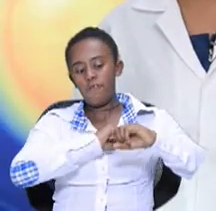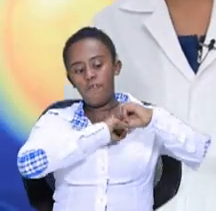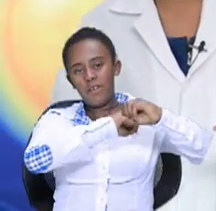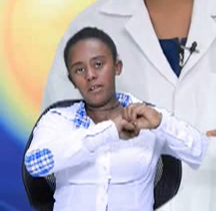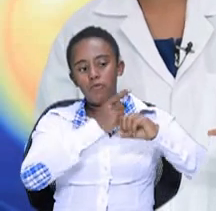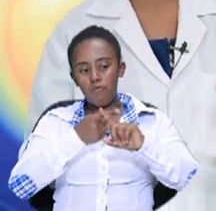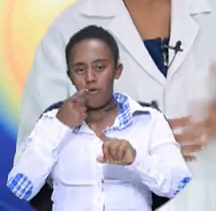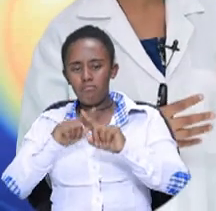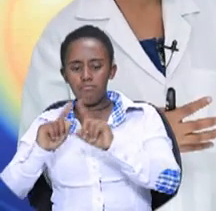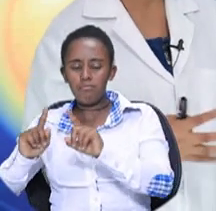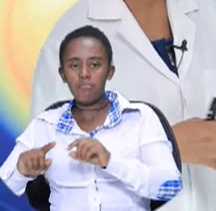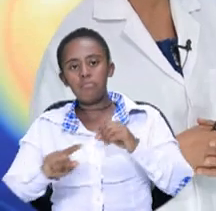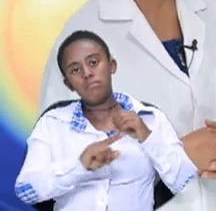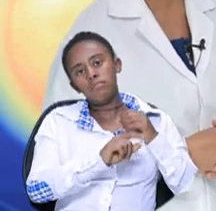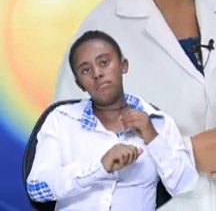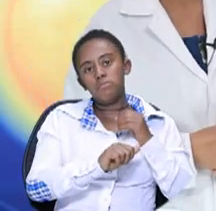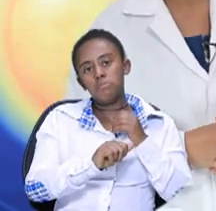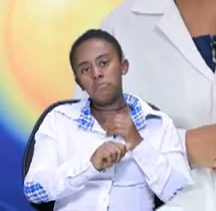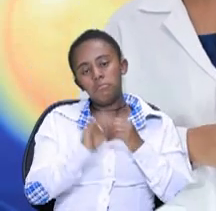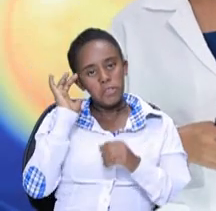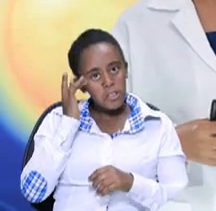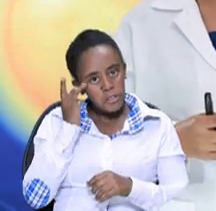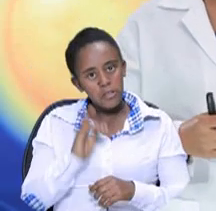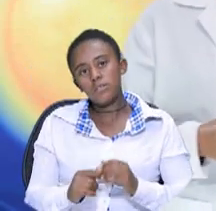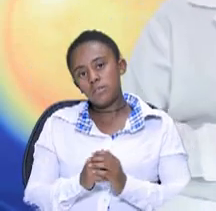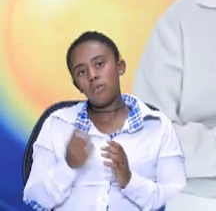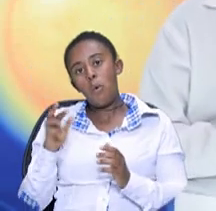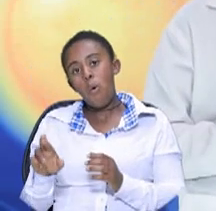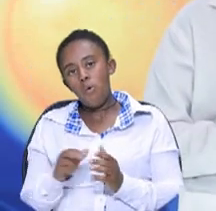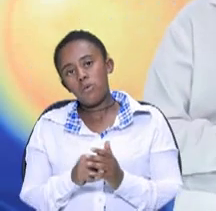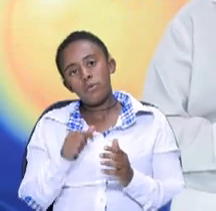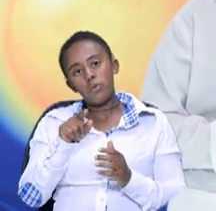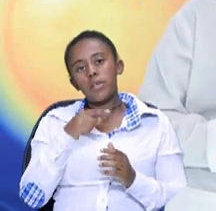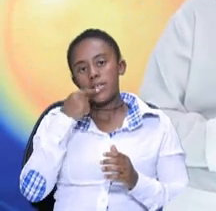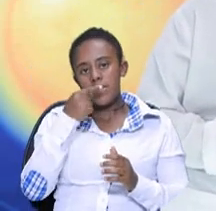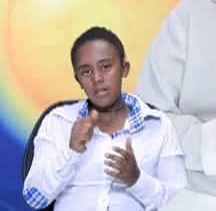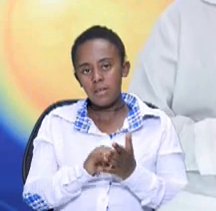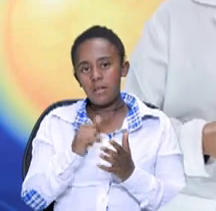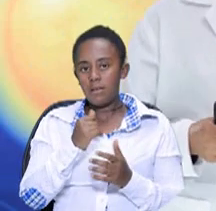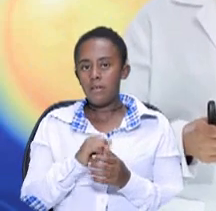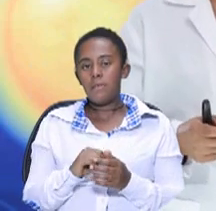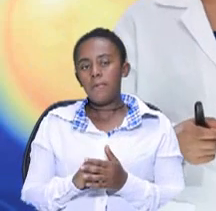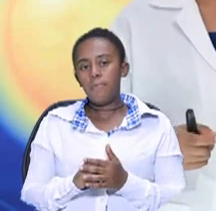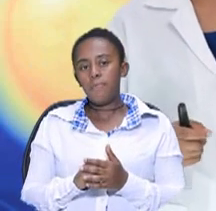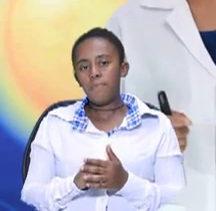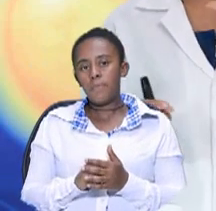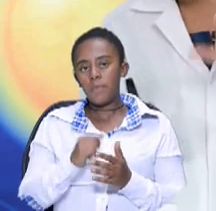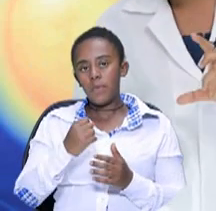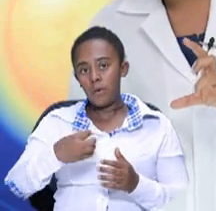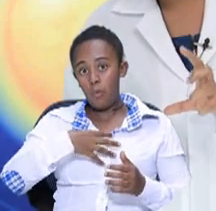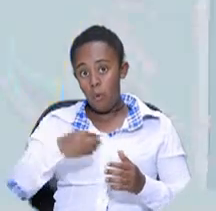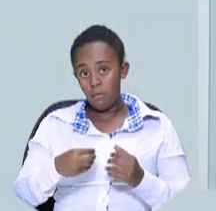from diseases. They defend our body from disease, or in other words, you can say that the white blood cells